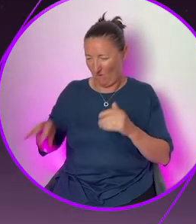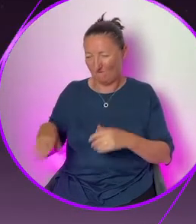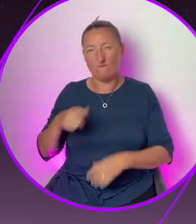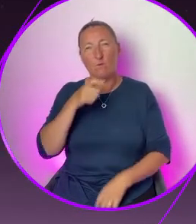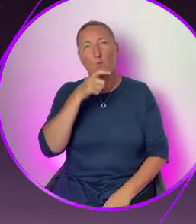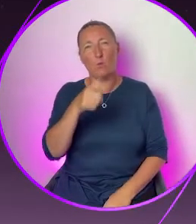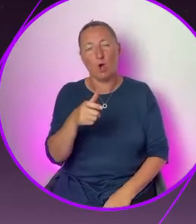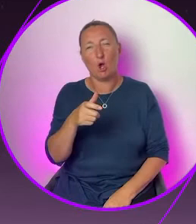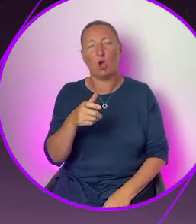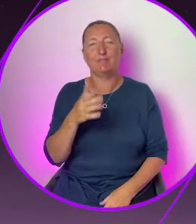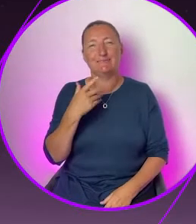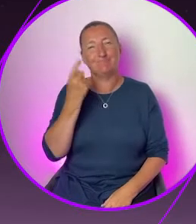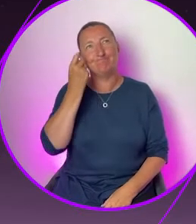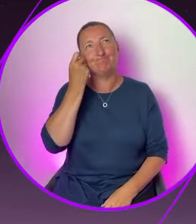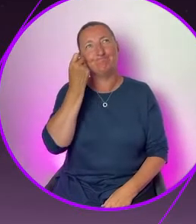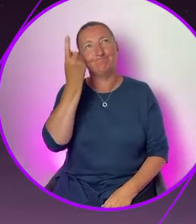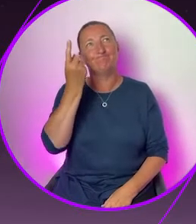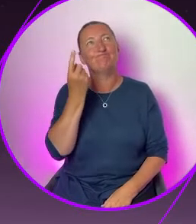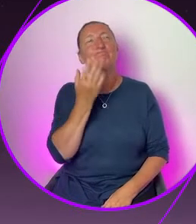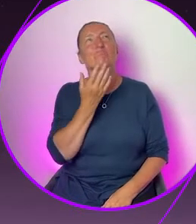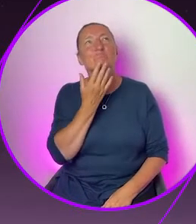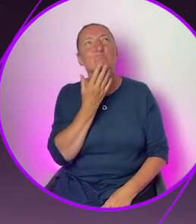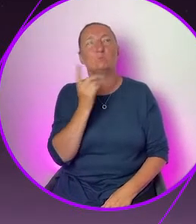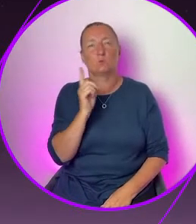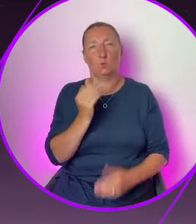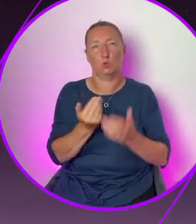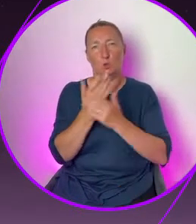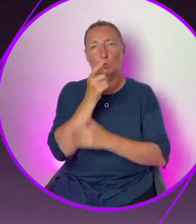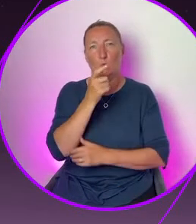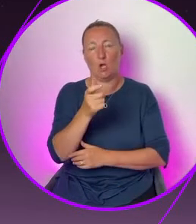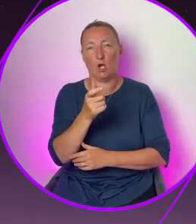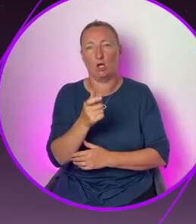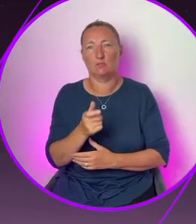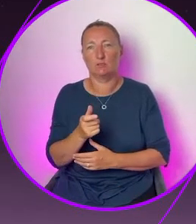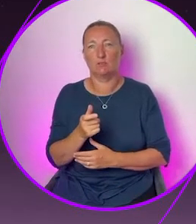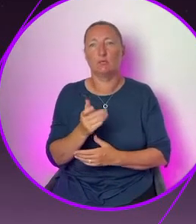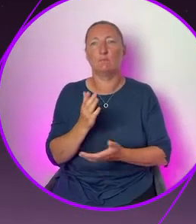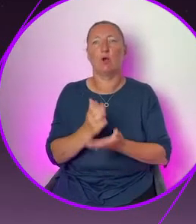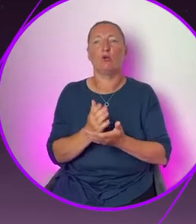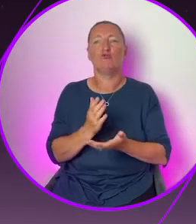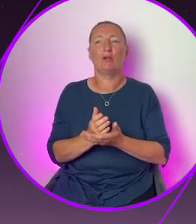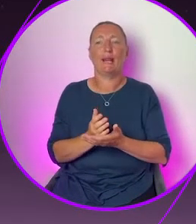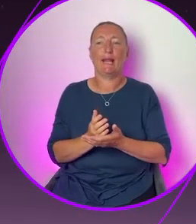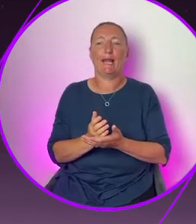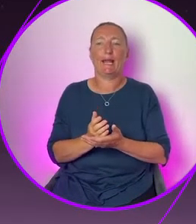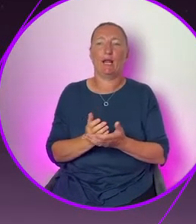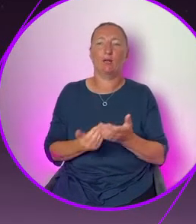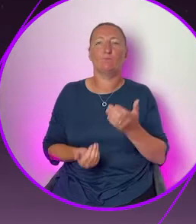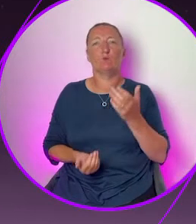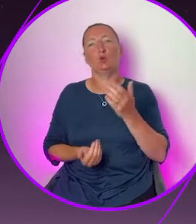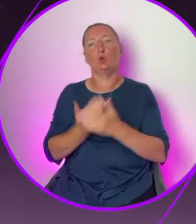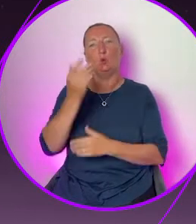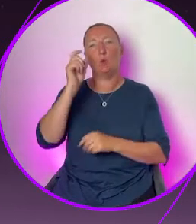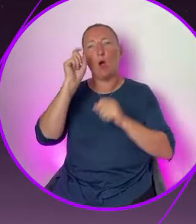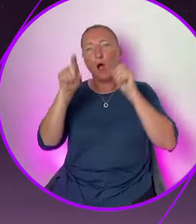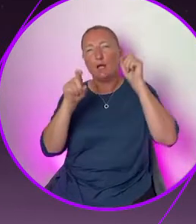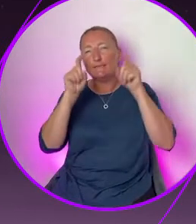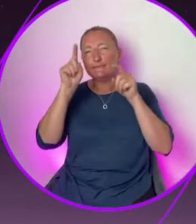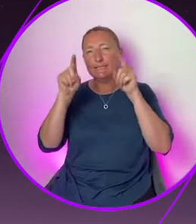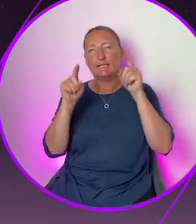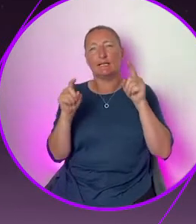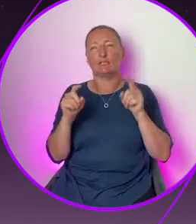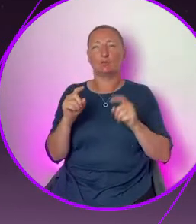sufficiently, I would say, kind of not necessarily speculative, but sort of